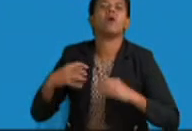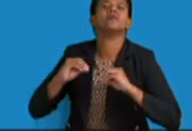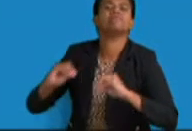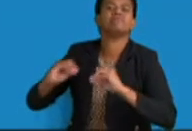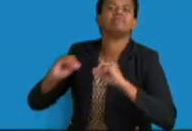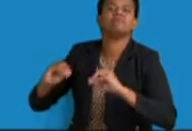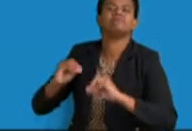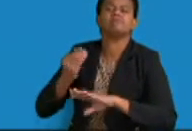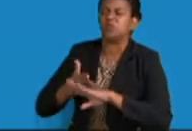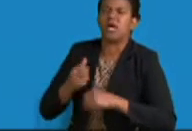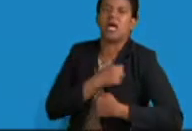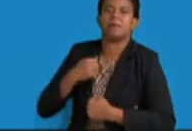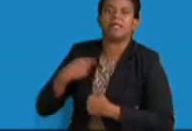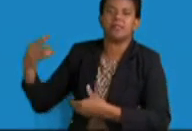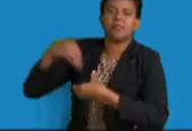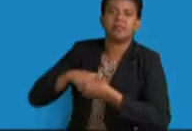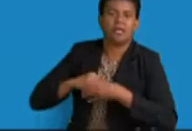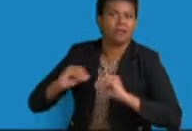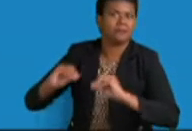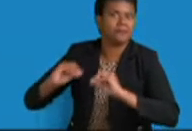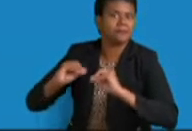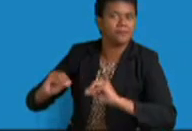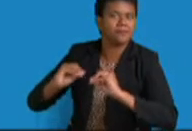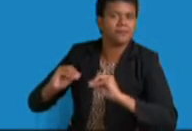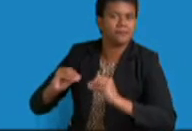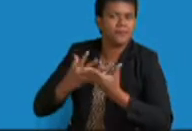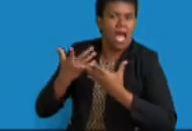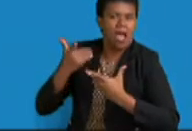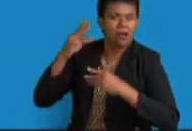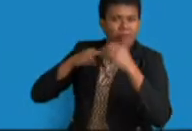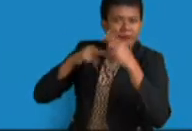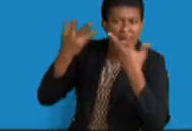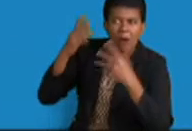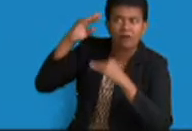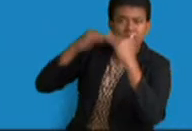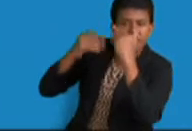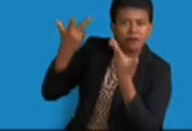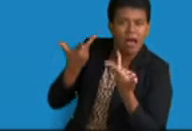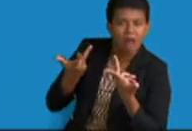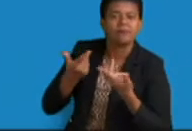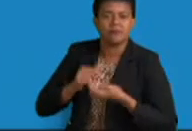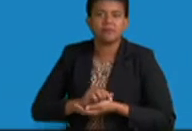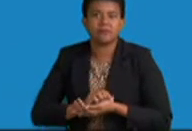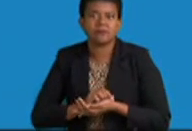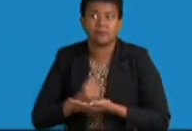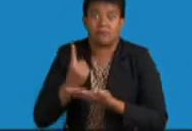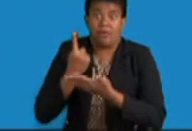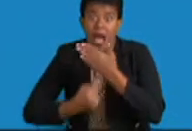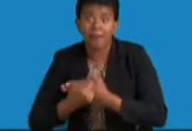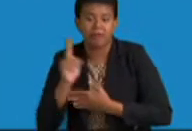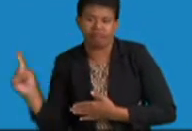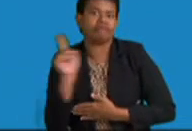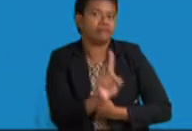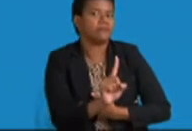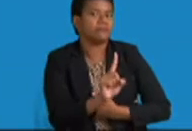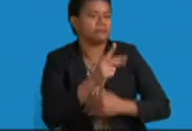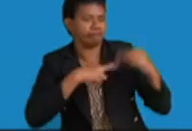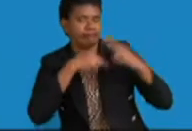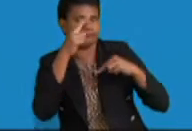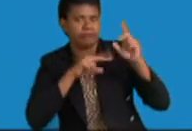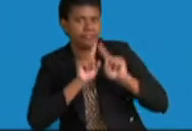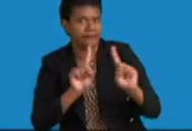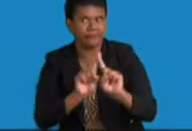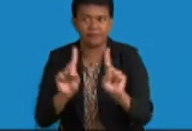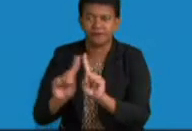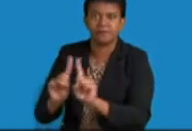recruits. The acquisition of the Bushmaster APCs is an added value to HADR efforts as these vehicles